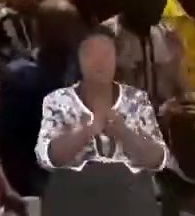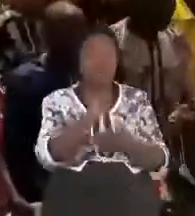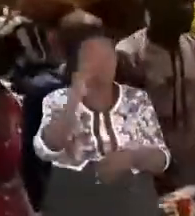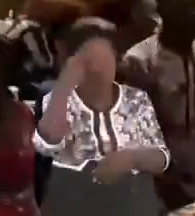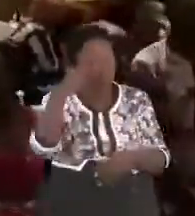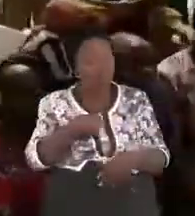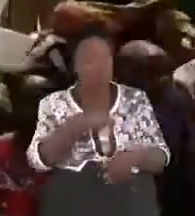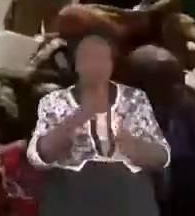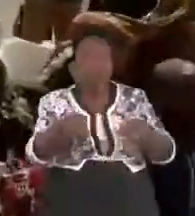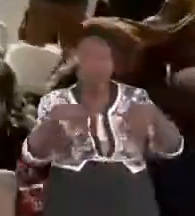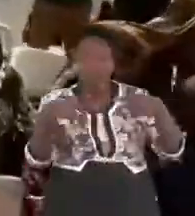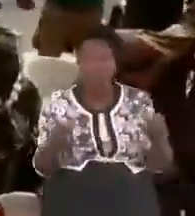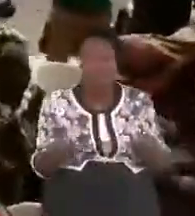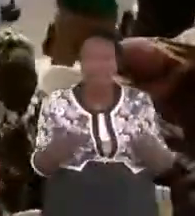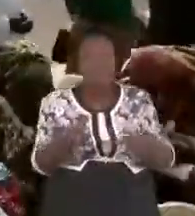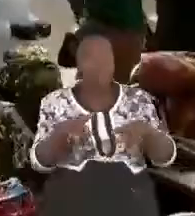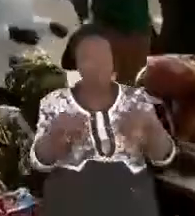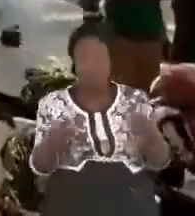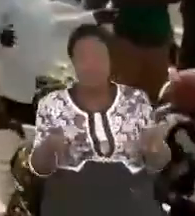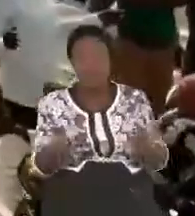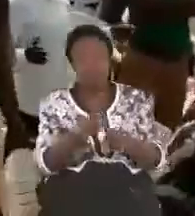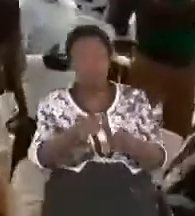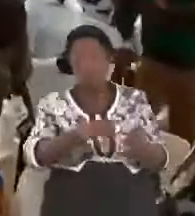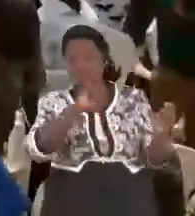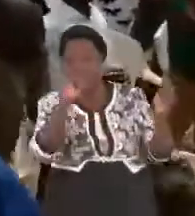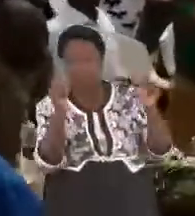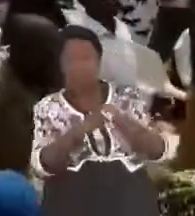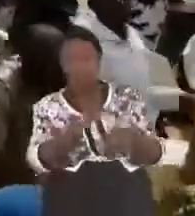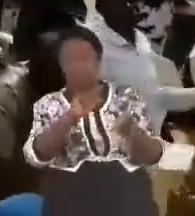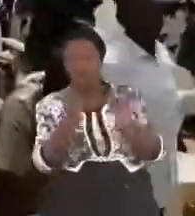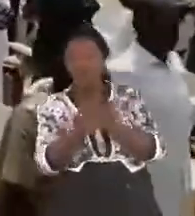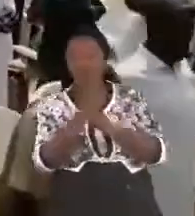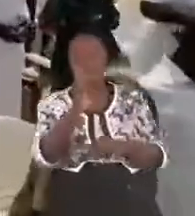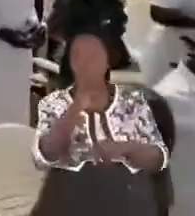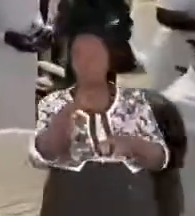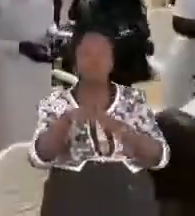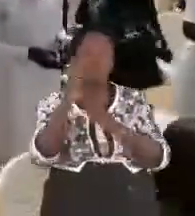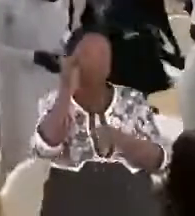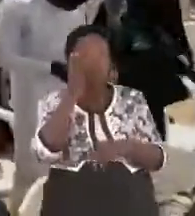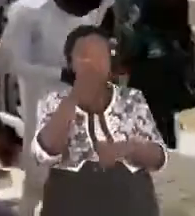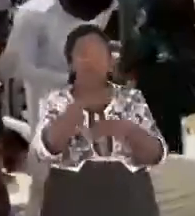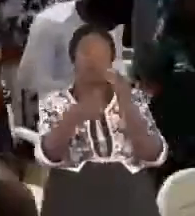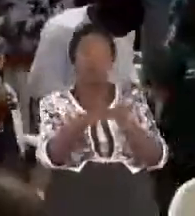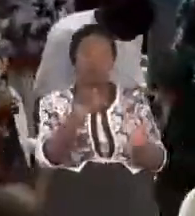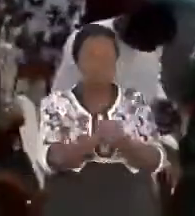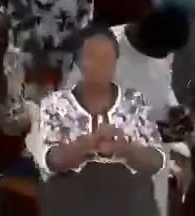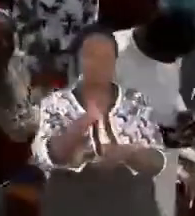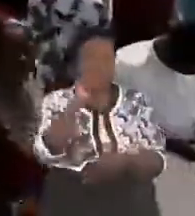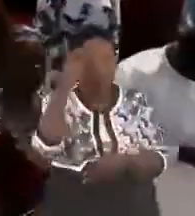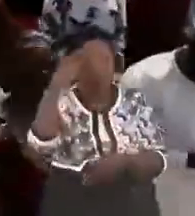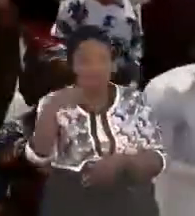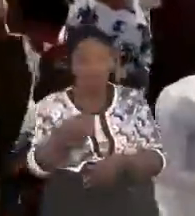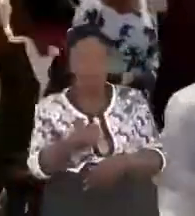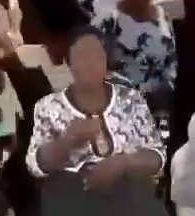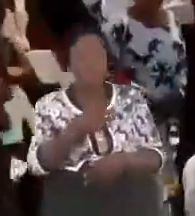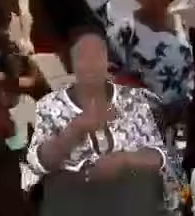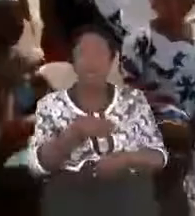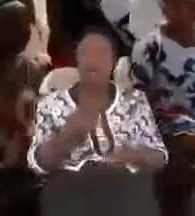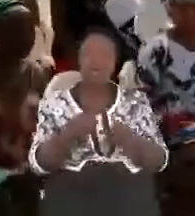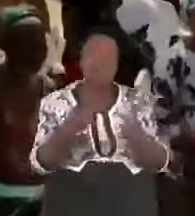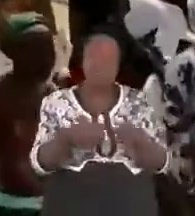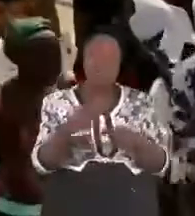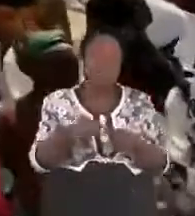Supply and to turn your water into wine, all that is for me. And the symbolic